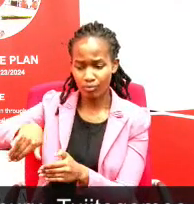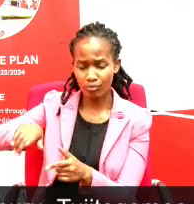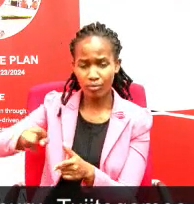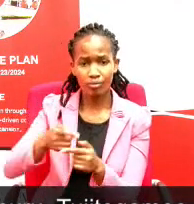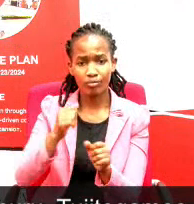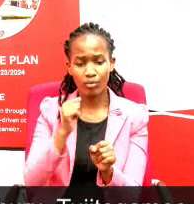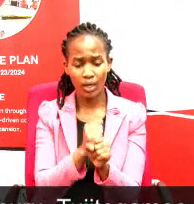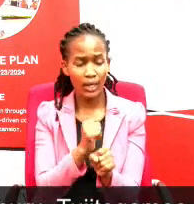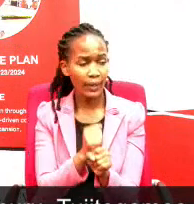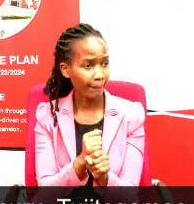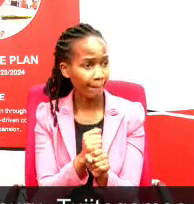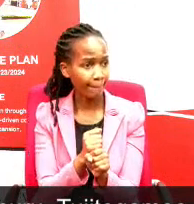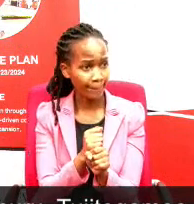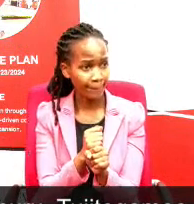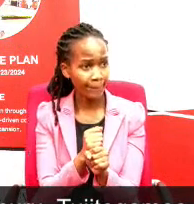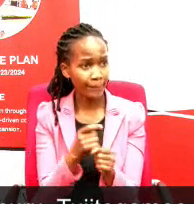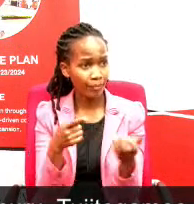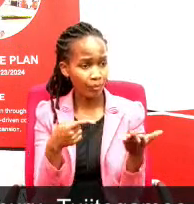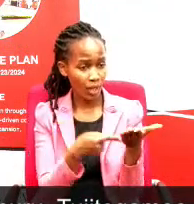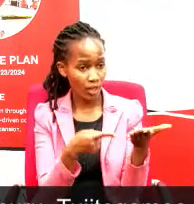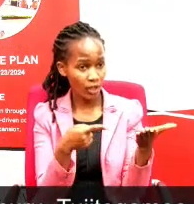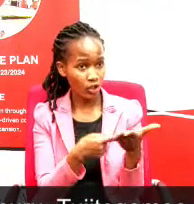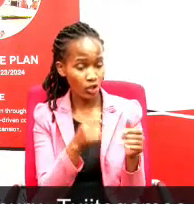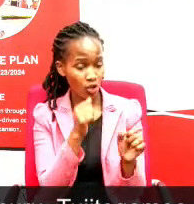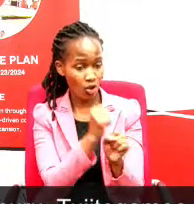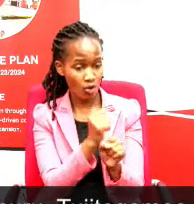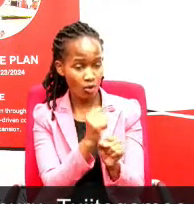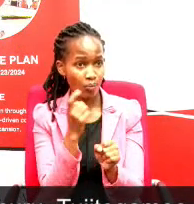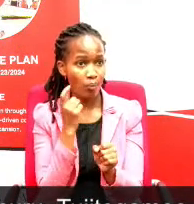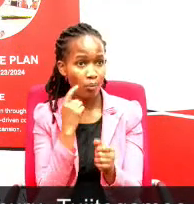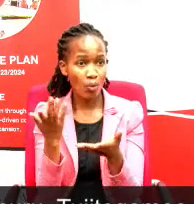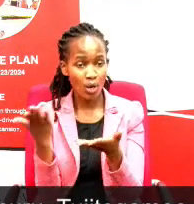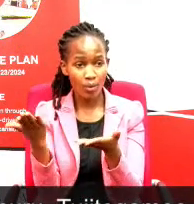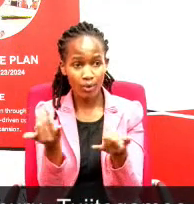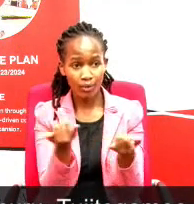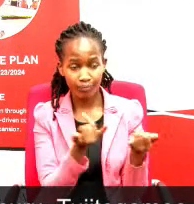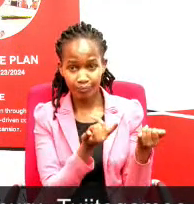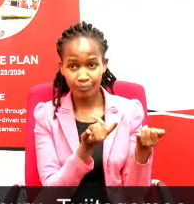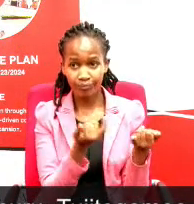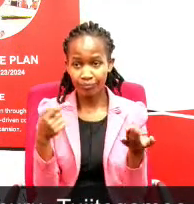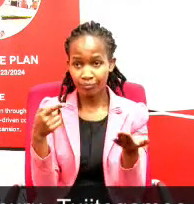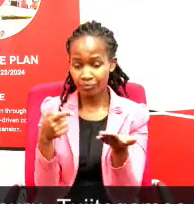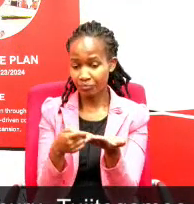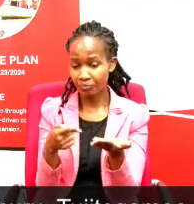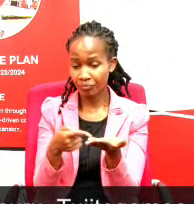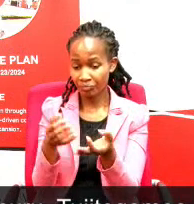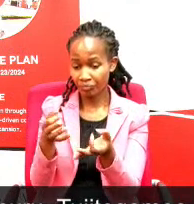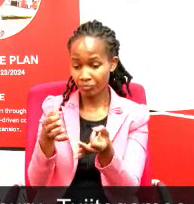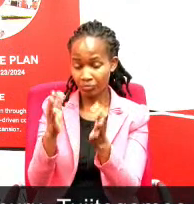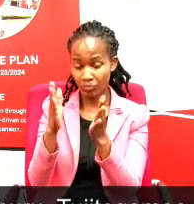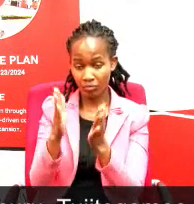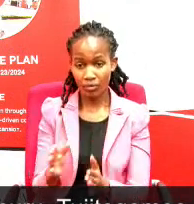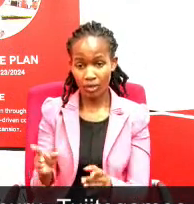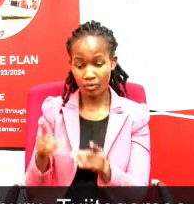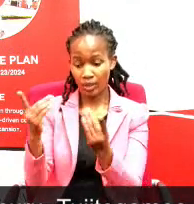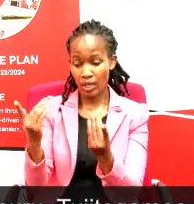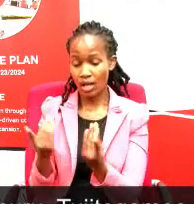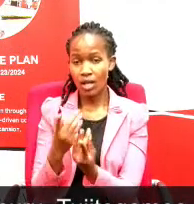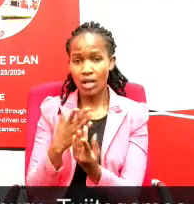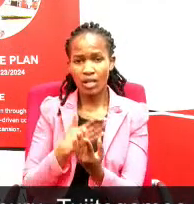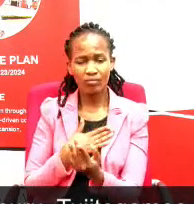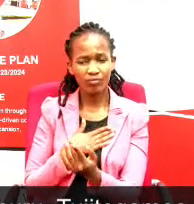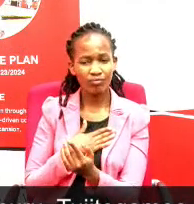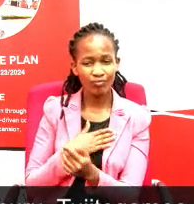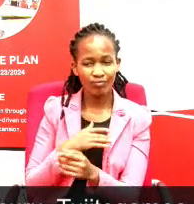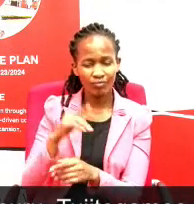did a technical workshop where we invited technical officers in our departments to